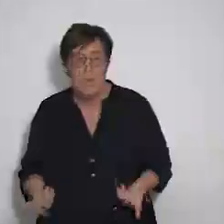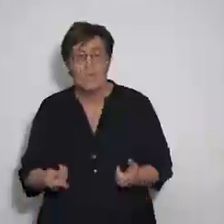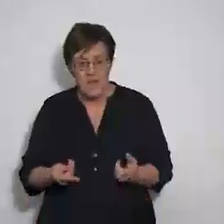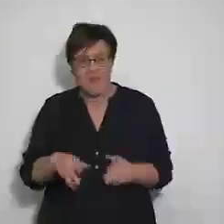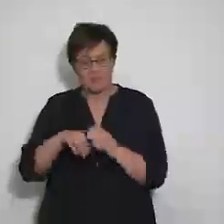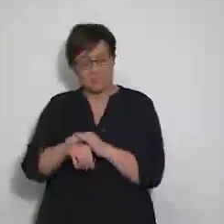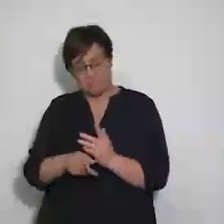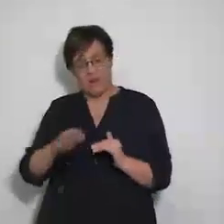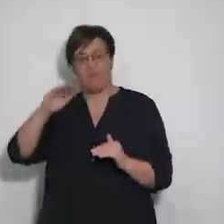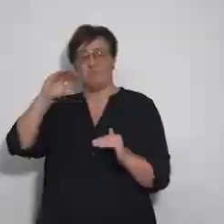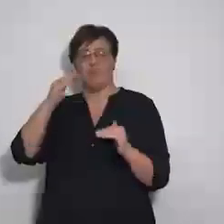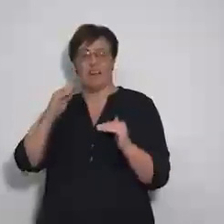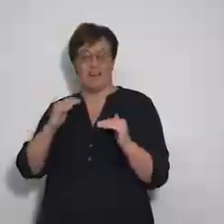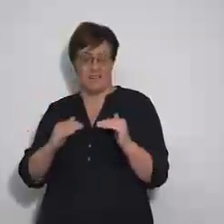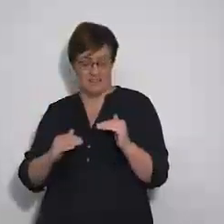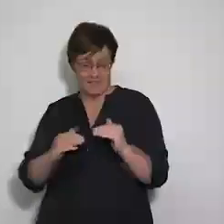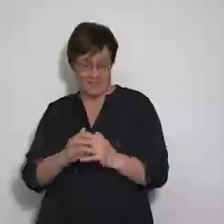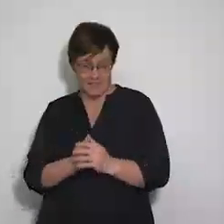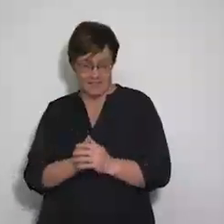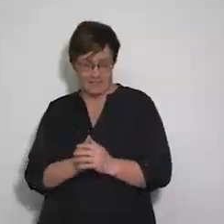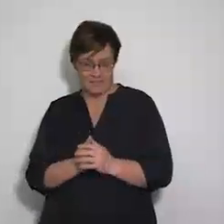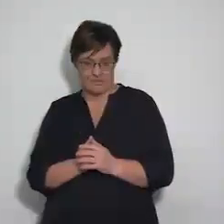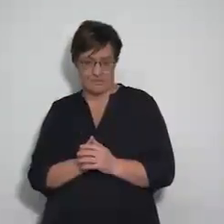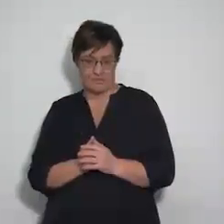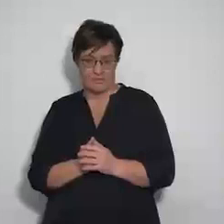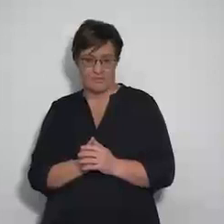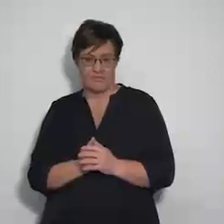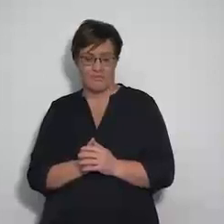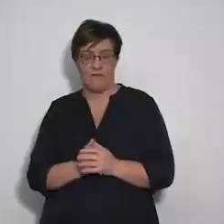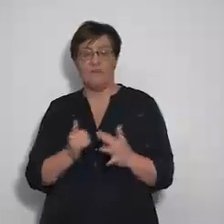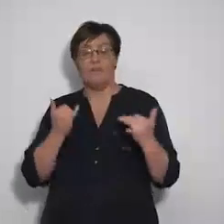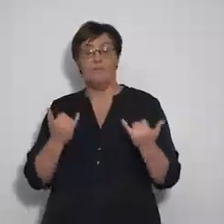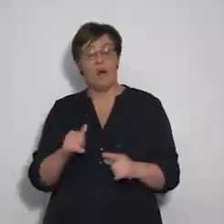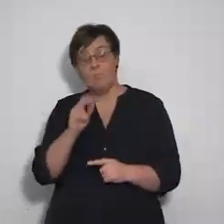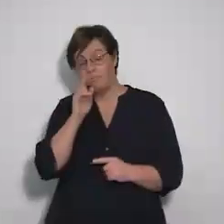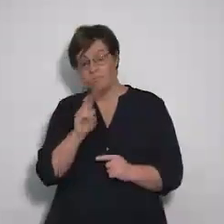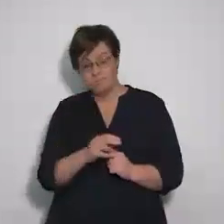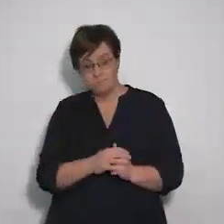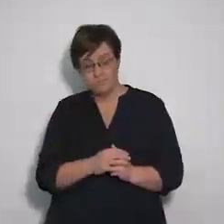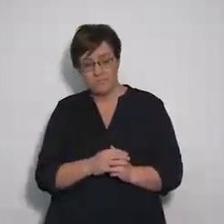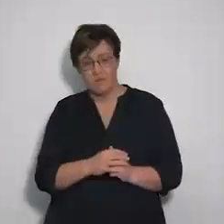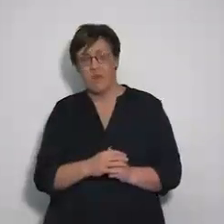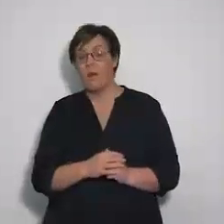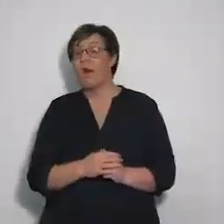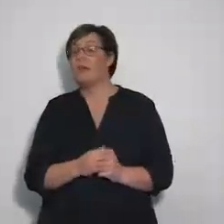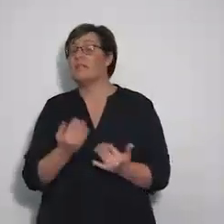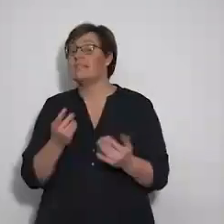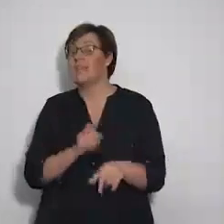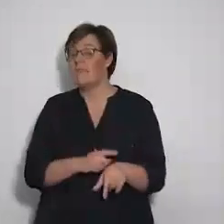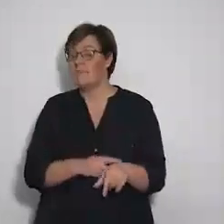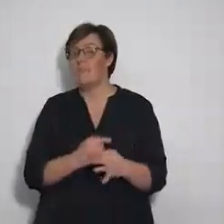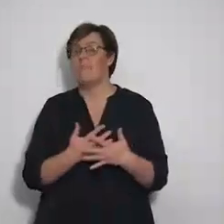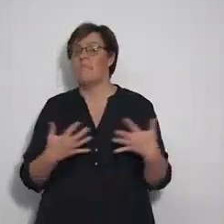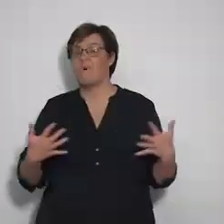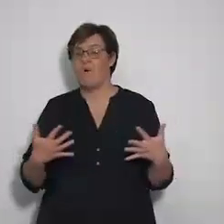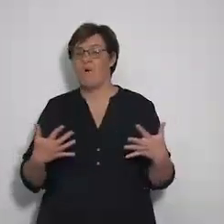a slowing down of the growth rate. And we are now going to enter